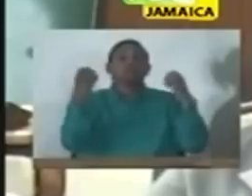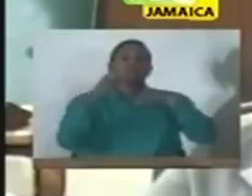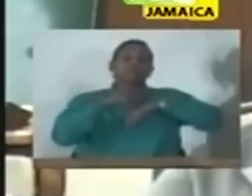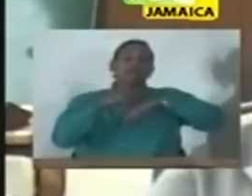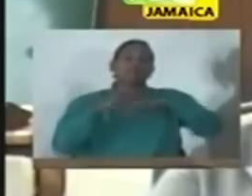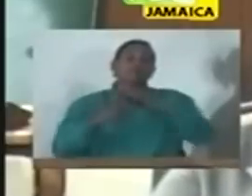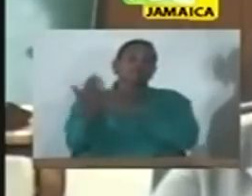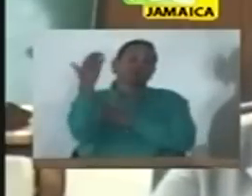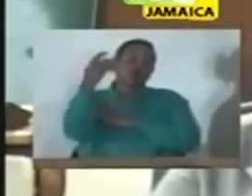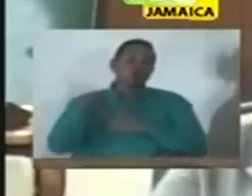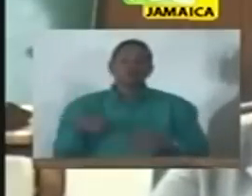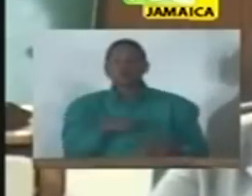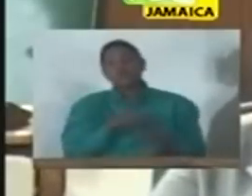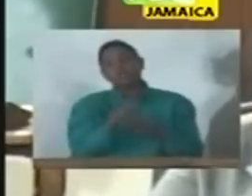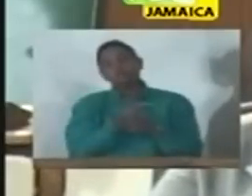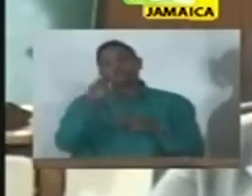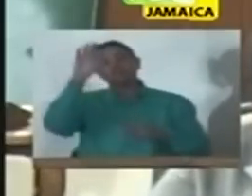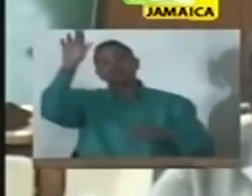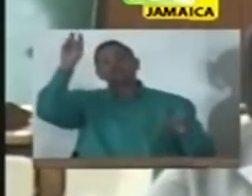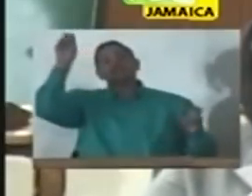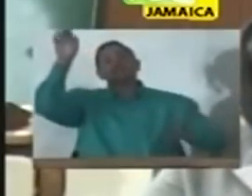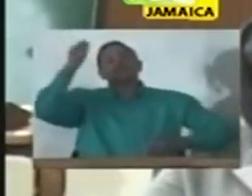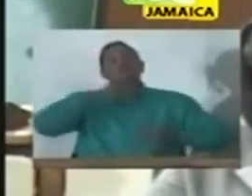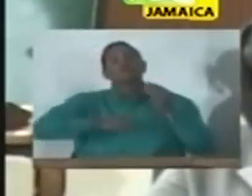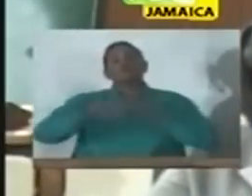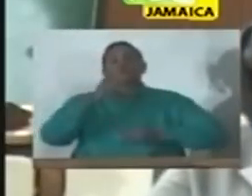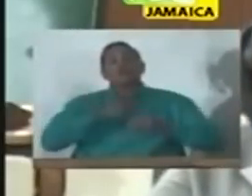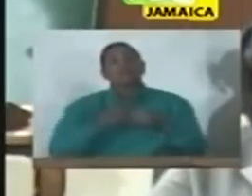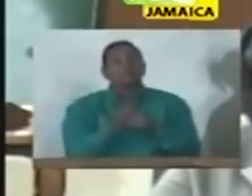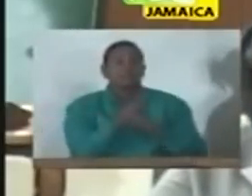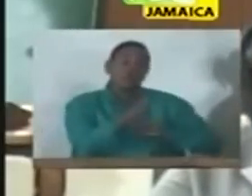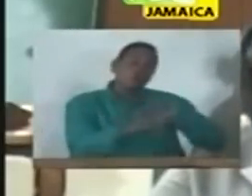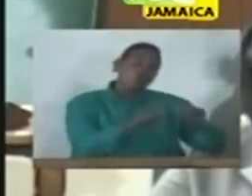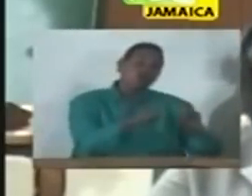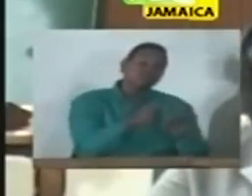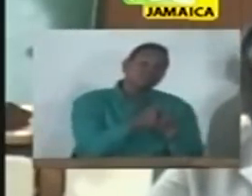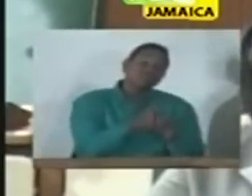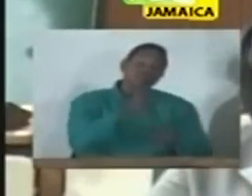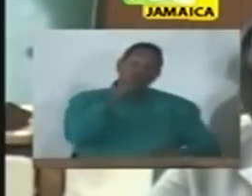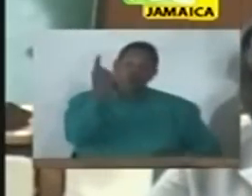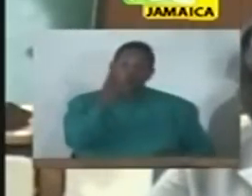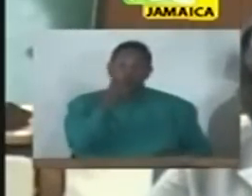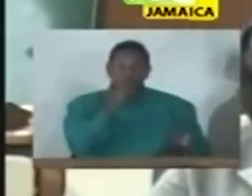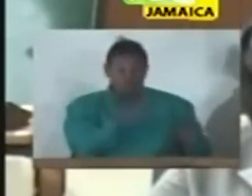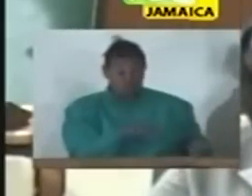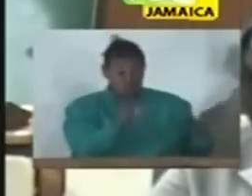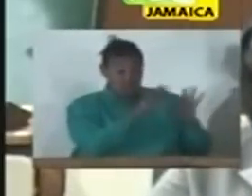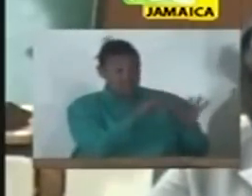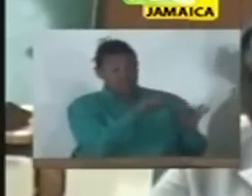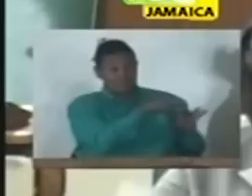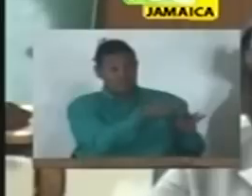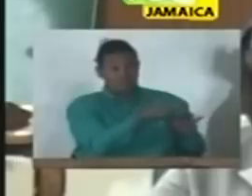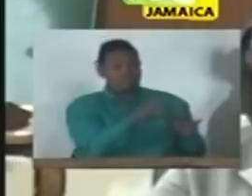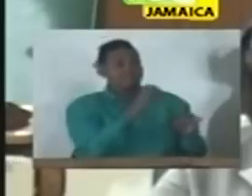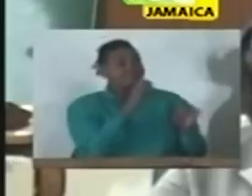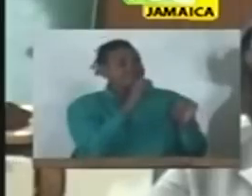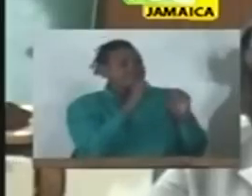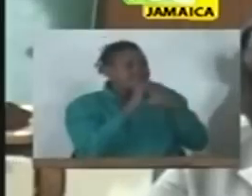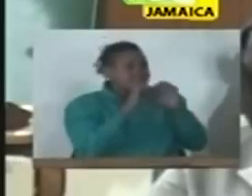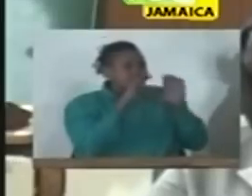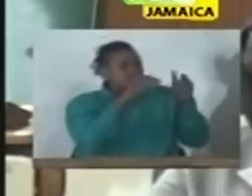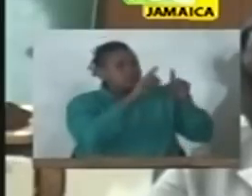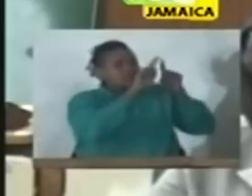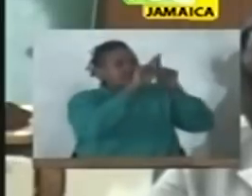Ministry of Foreign Affairs, are making inquiries of not only the relevant consulate, which would be the Consulate General